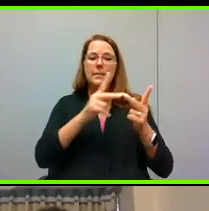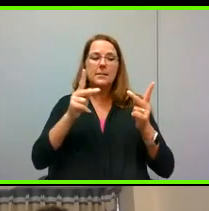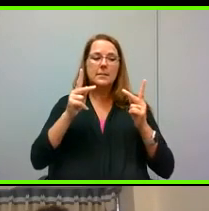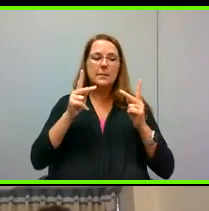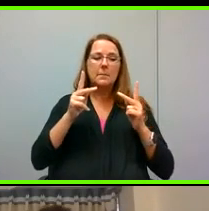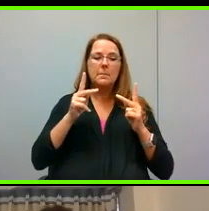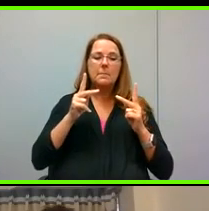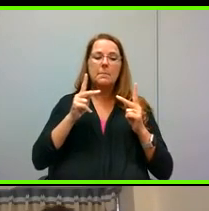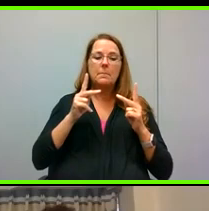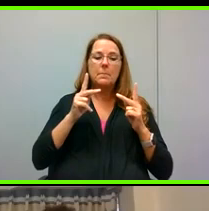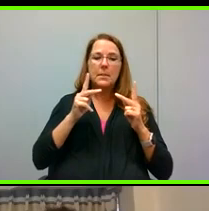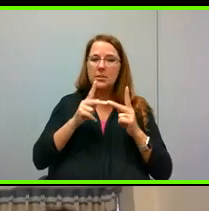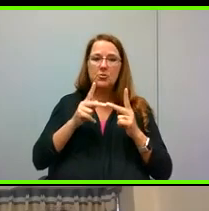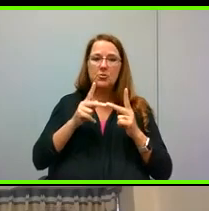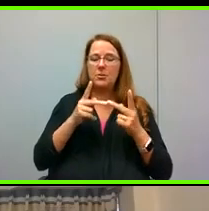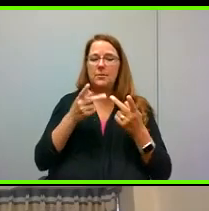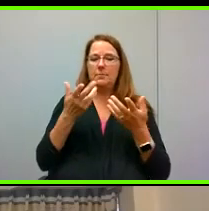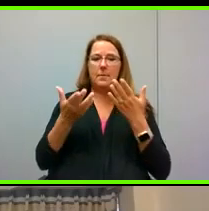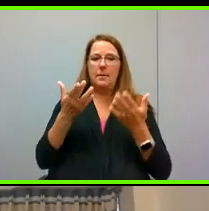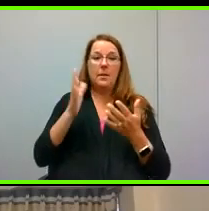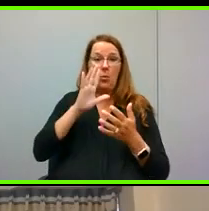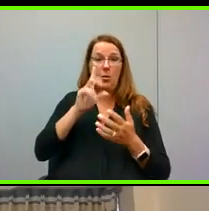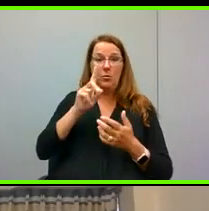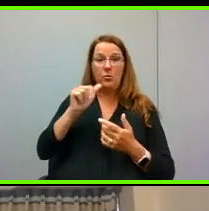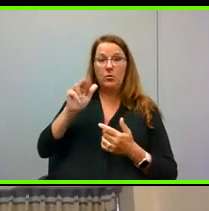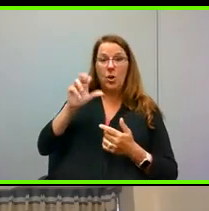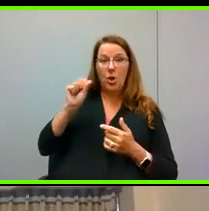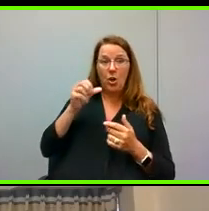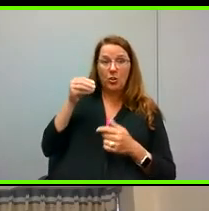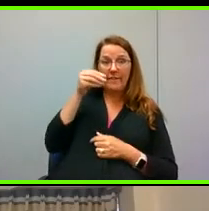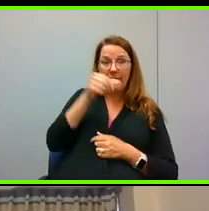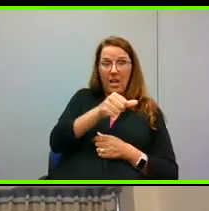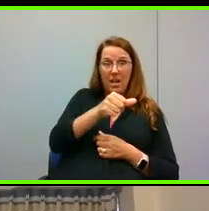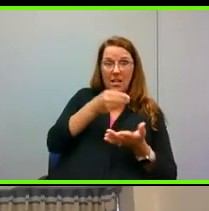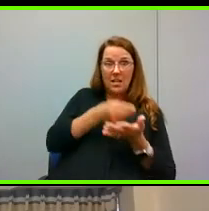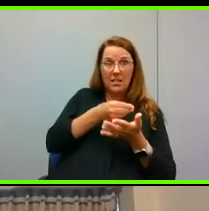DARS fund that client to get more PPE that the employee won't?